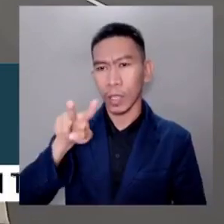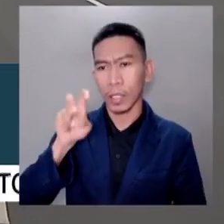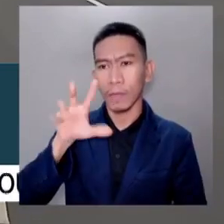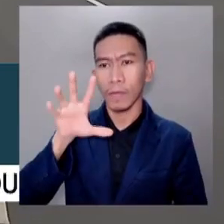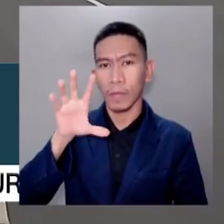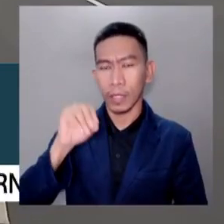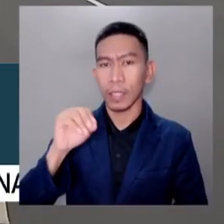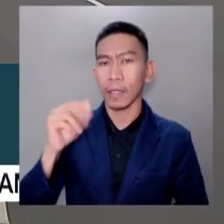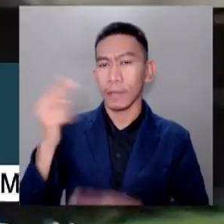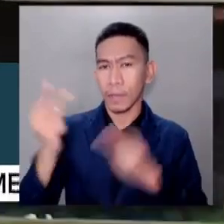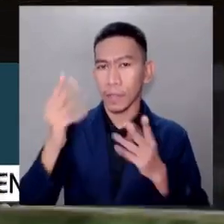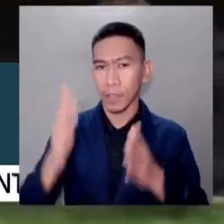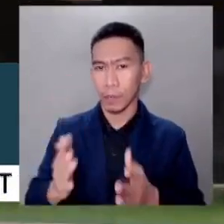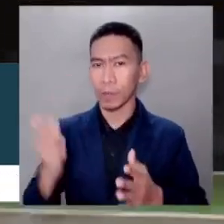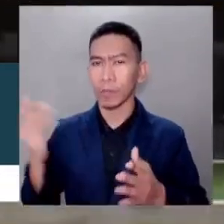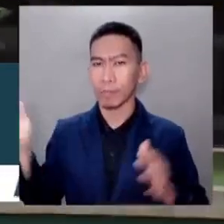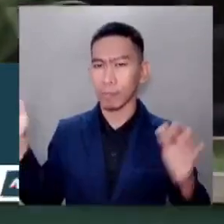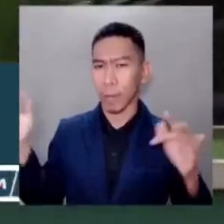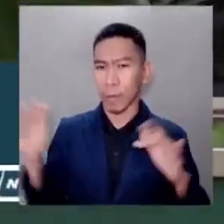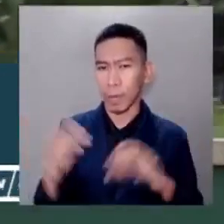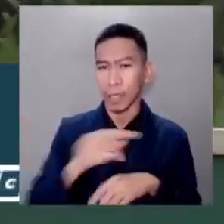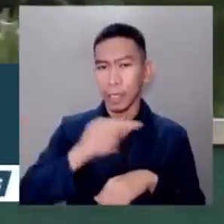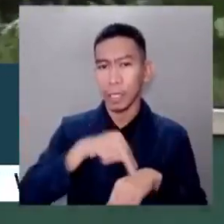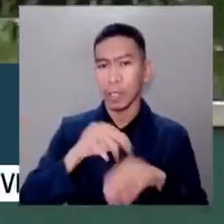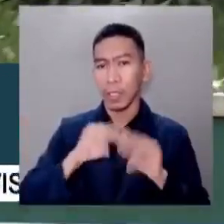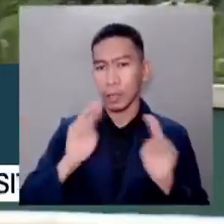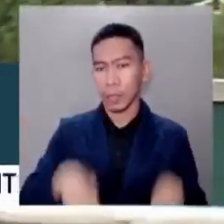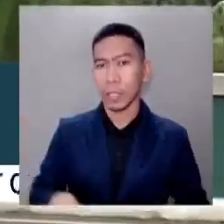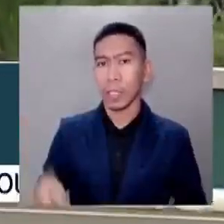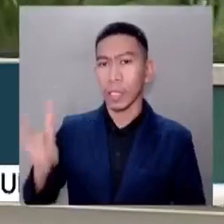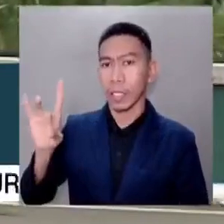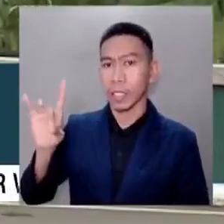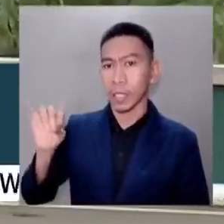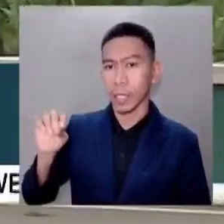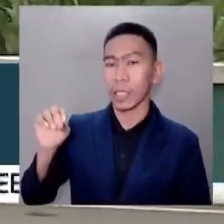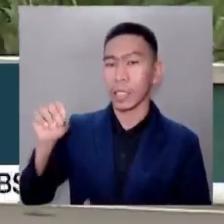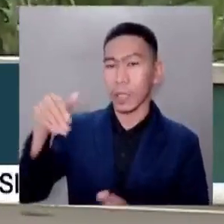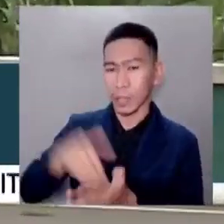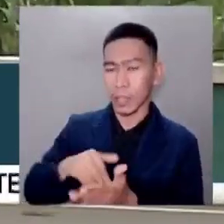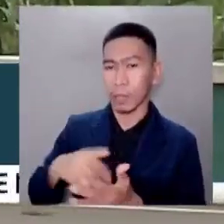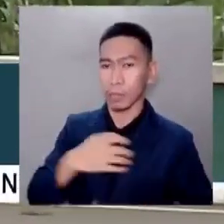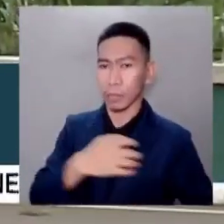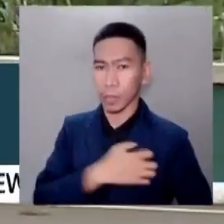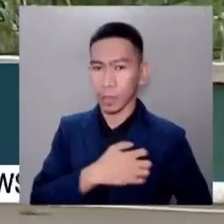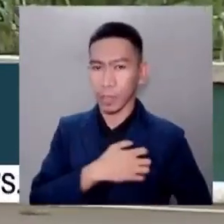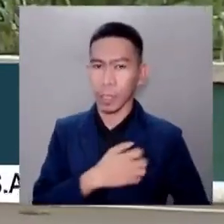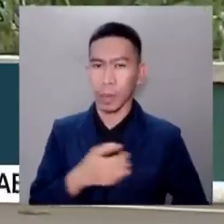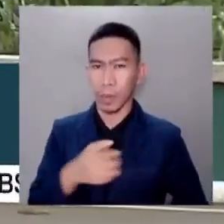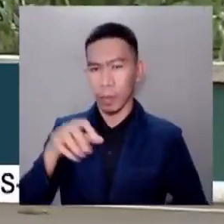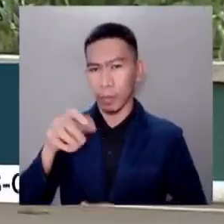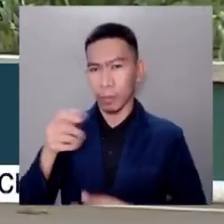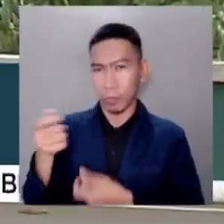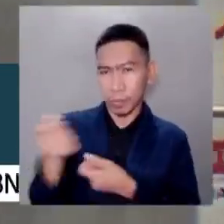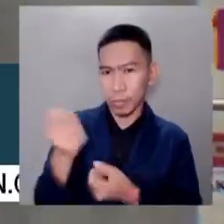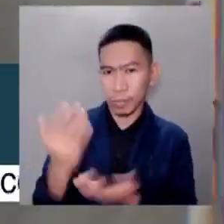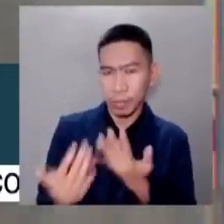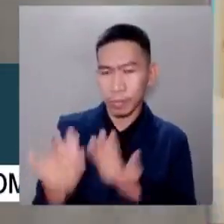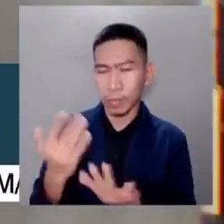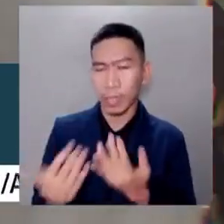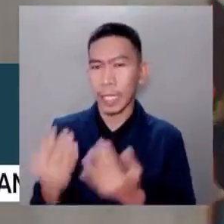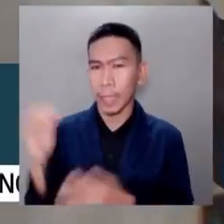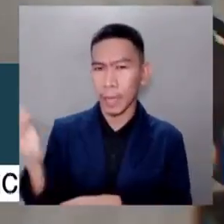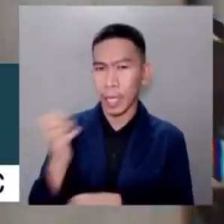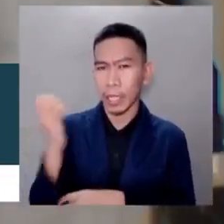the National Museum. Around 18,000 policemen, firemen, soldiers, and emergency services personnel will